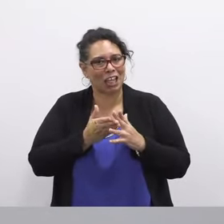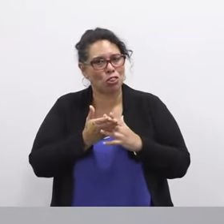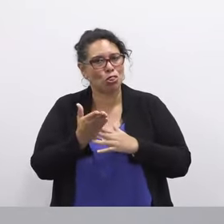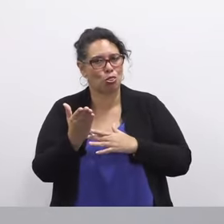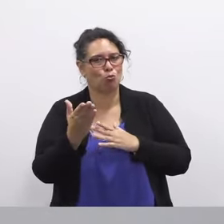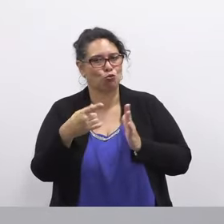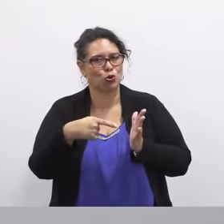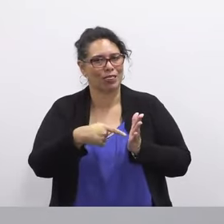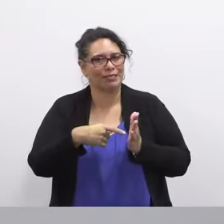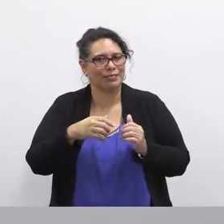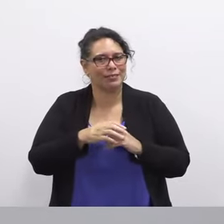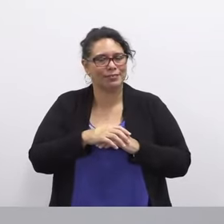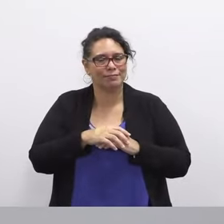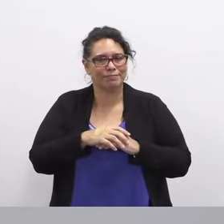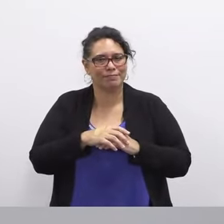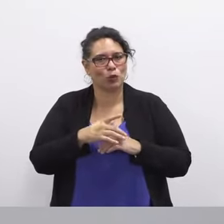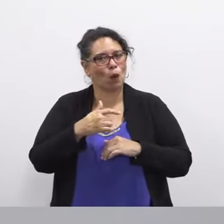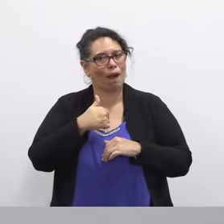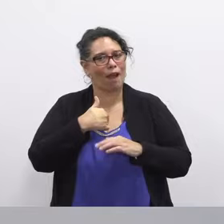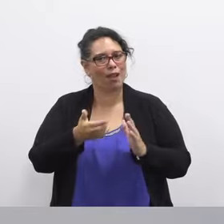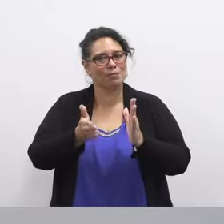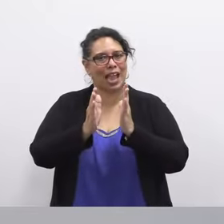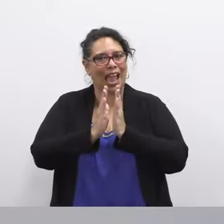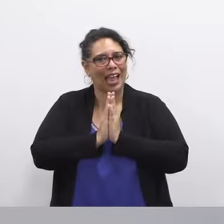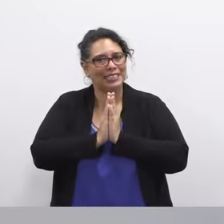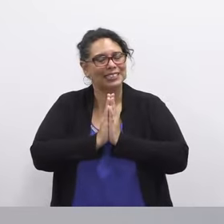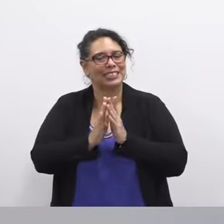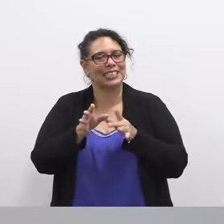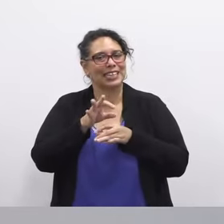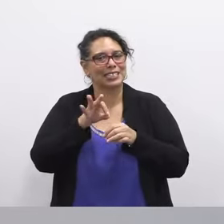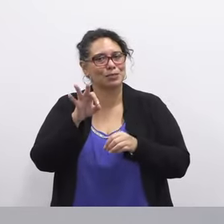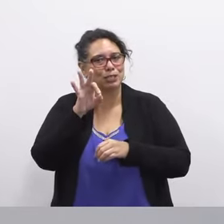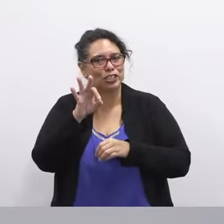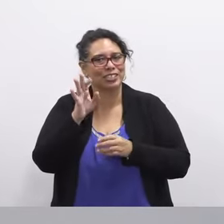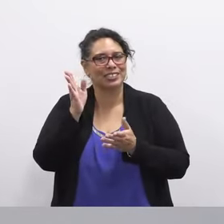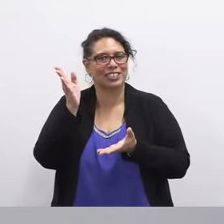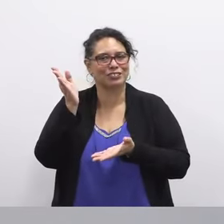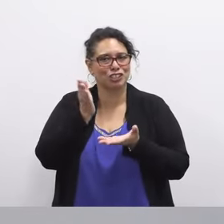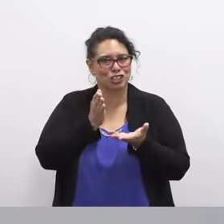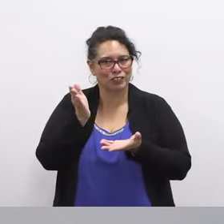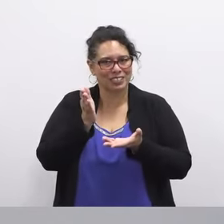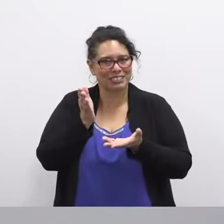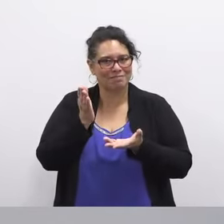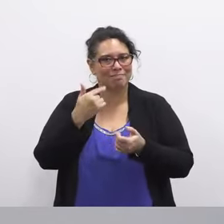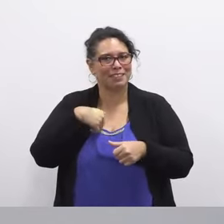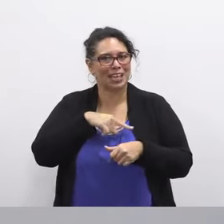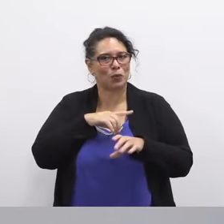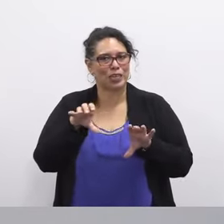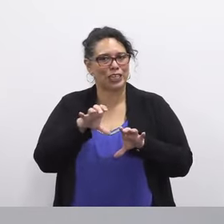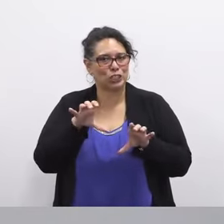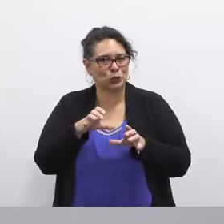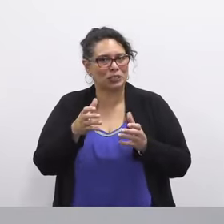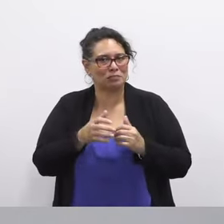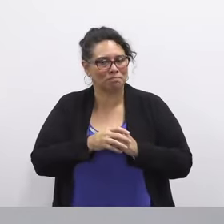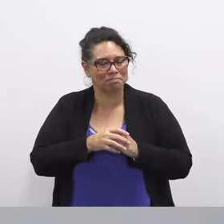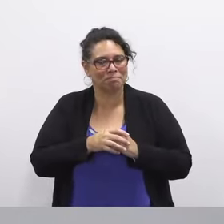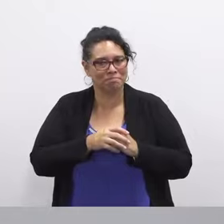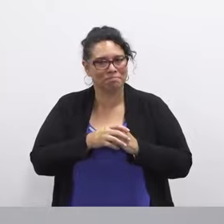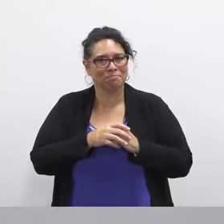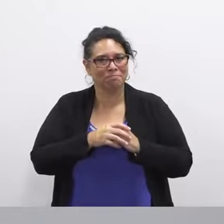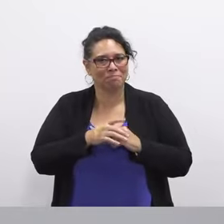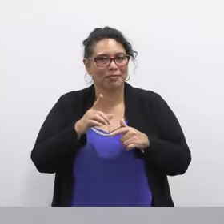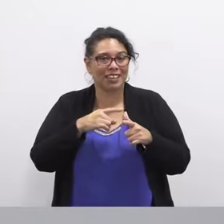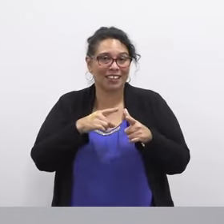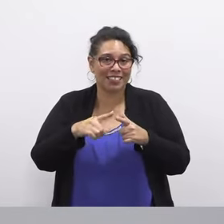And so I'm just asking in the spirit of service that we do this. And then we can have